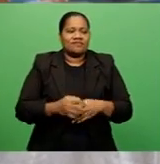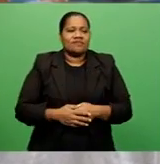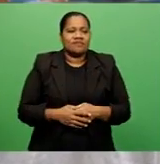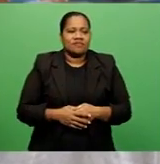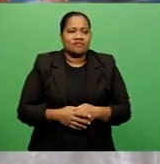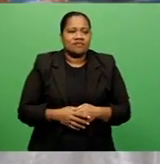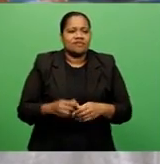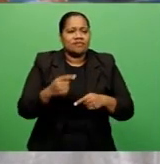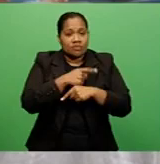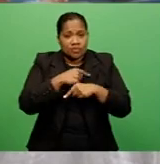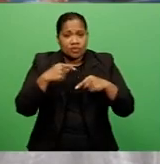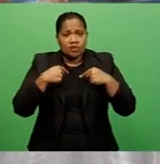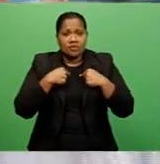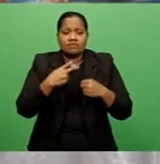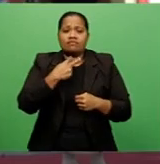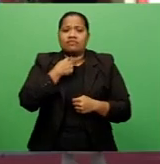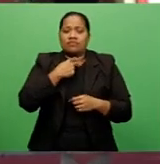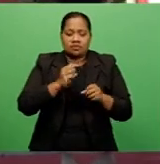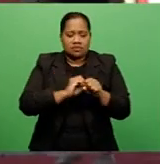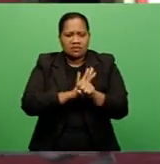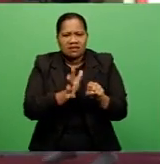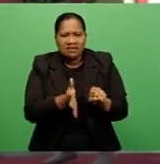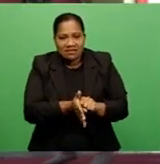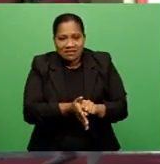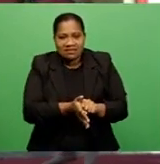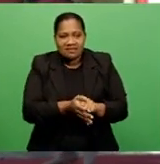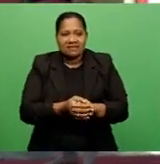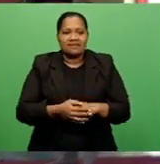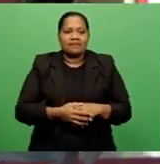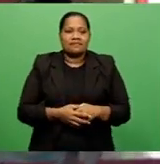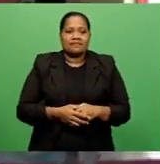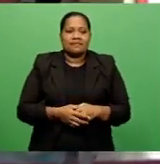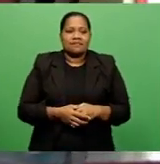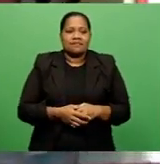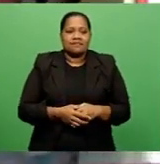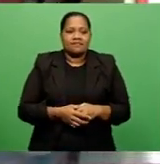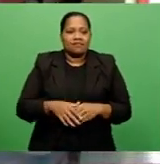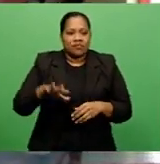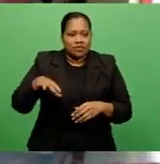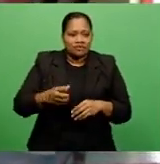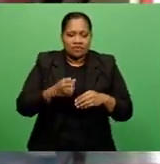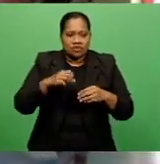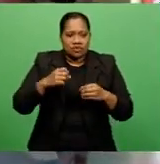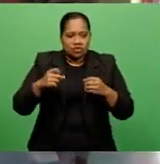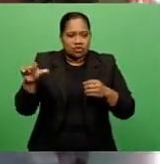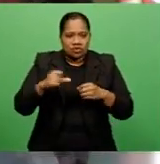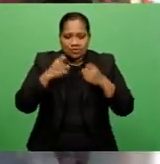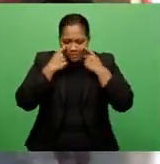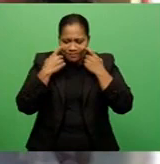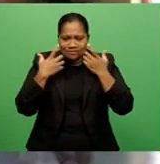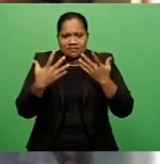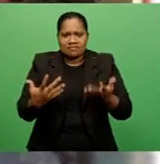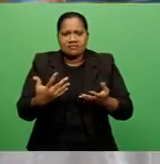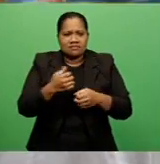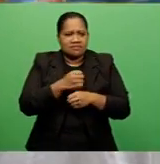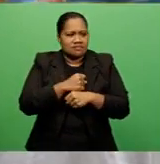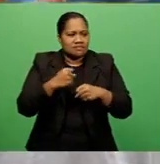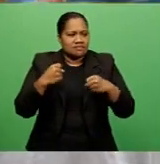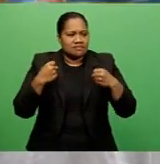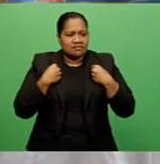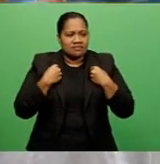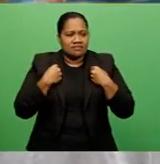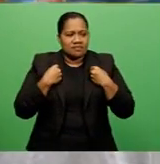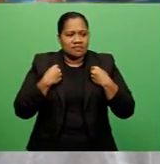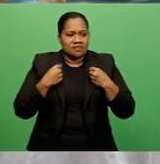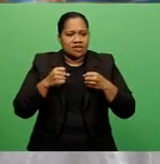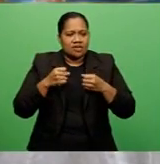pandemic, but we stopped it at our border. We have to rebuild our economy back better, but we have protected